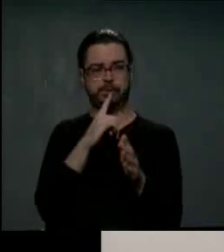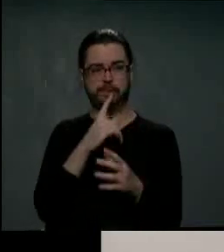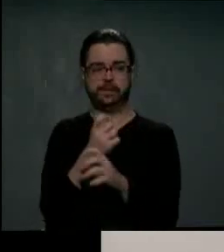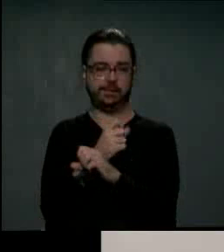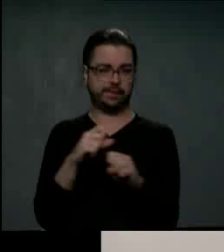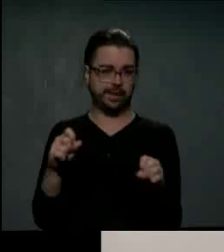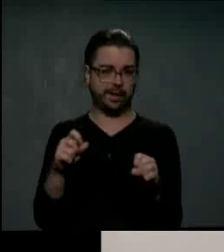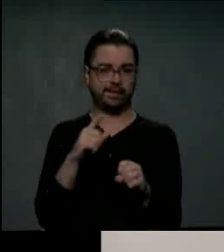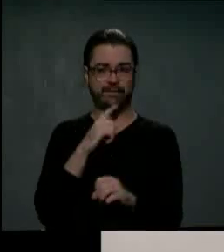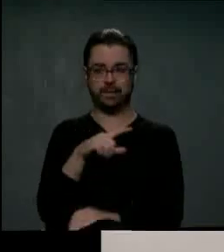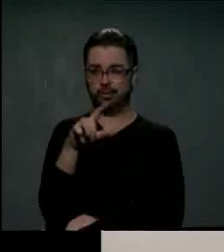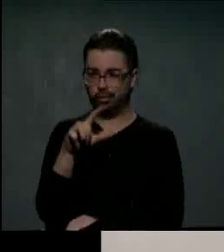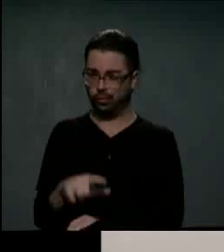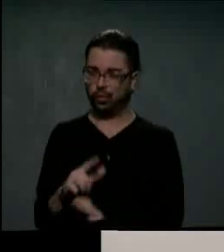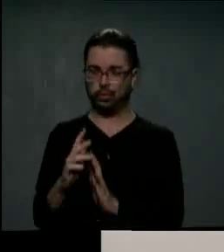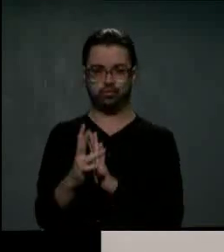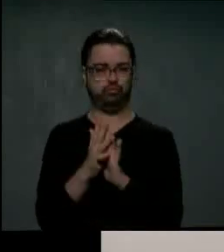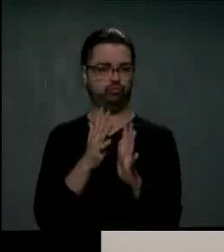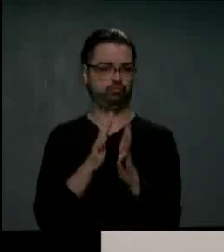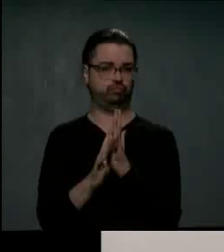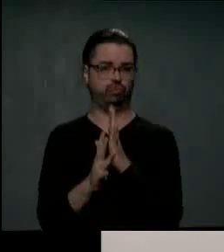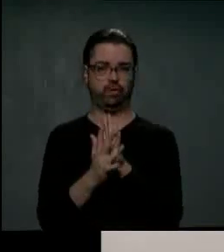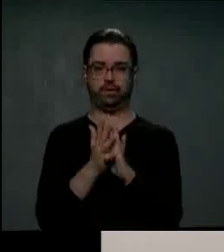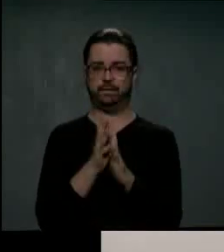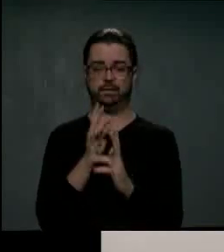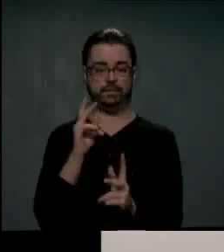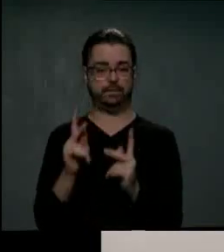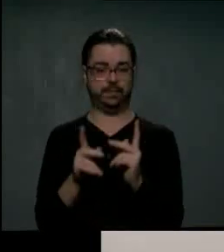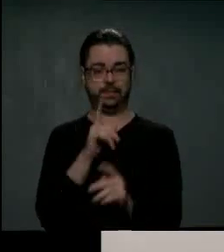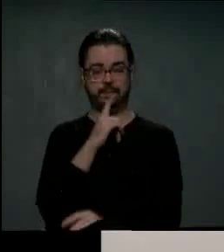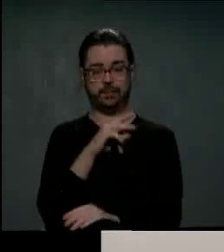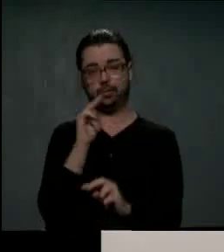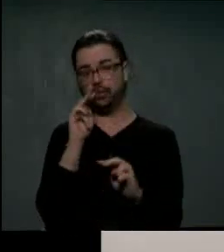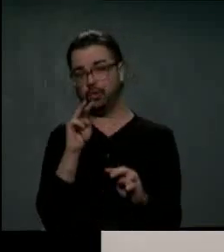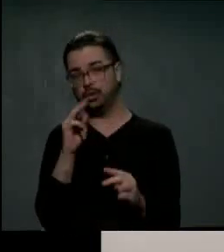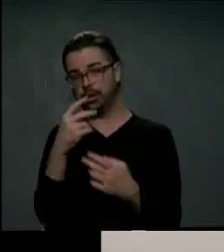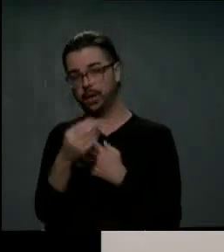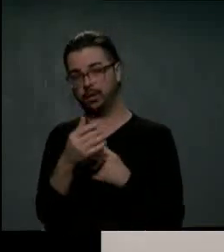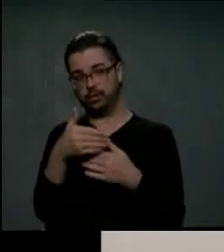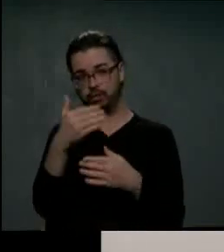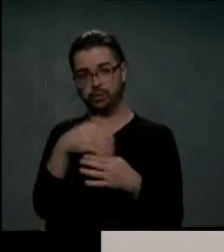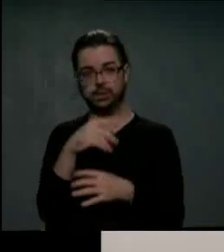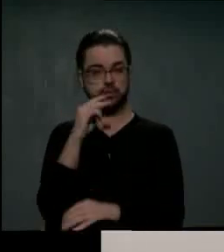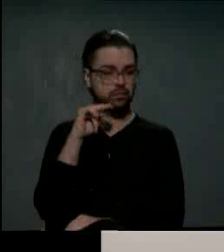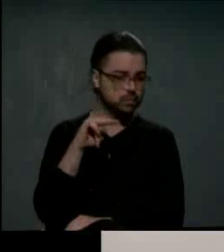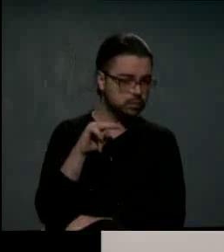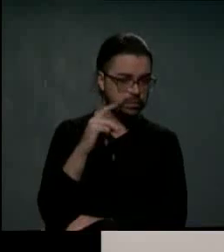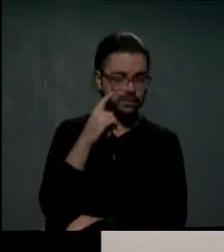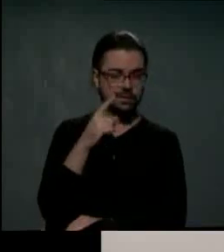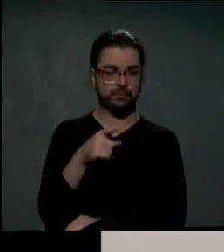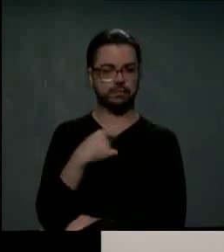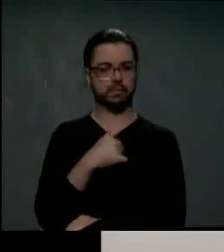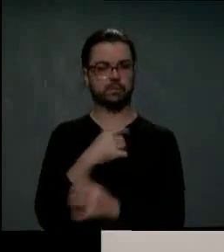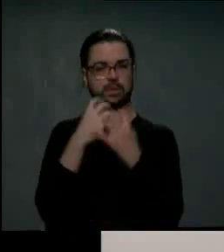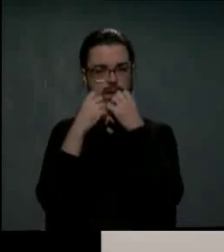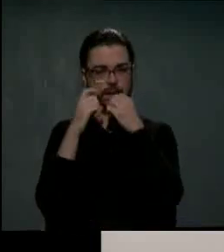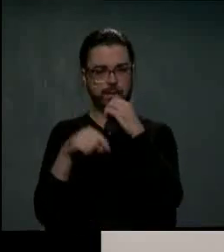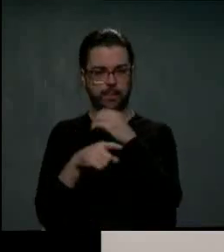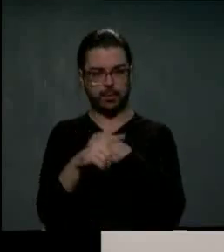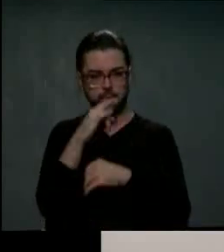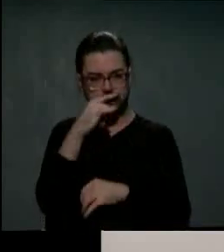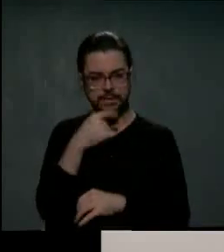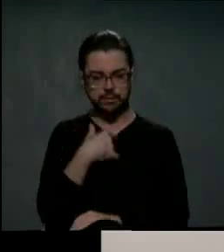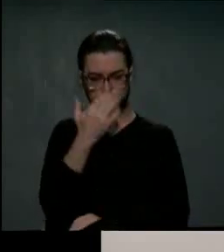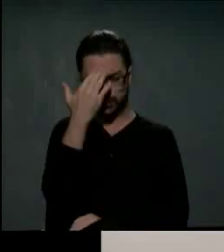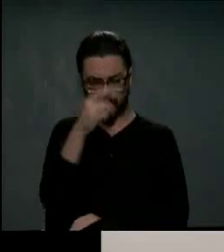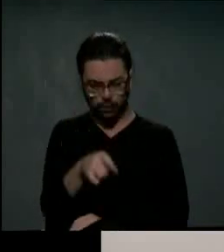It's safe. It is low traffic. It is, people are looking out the windows, and they're thinking, hey, you know, we care about those kids. We know those kids.